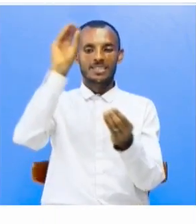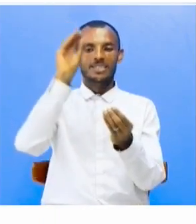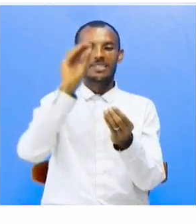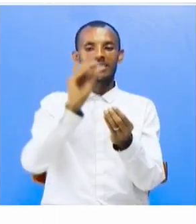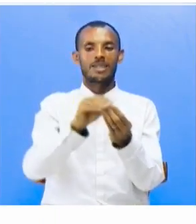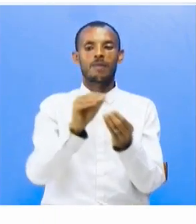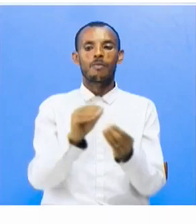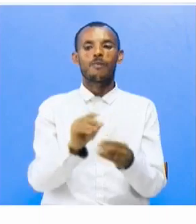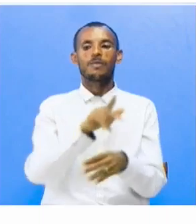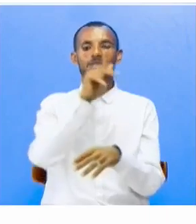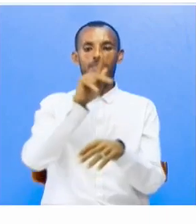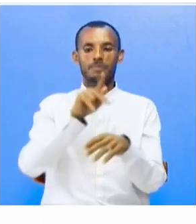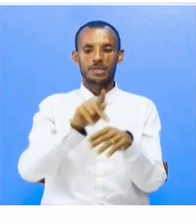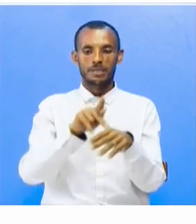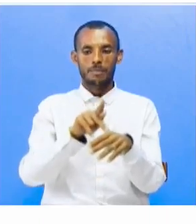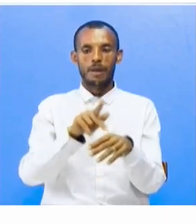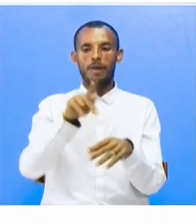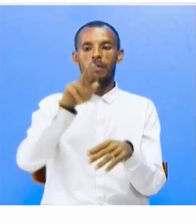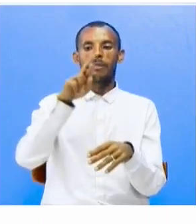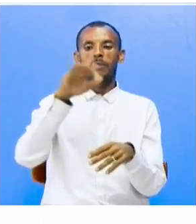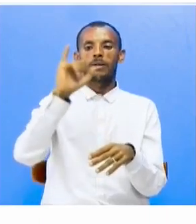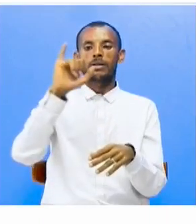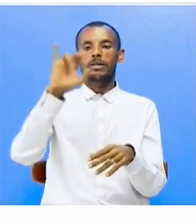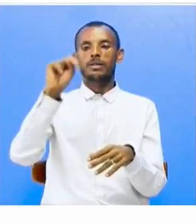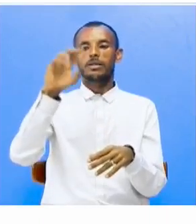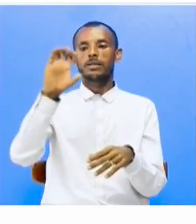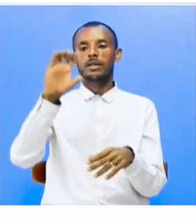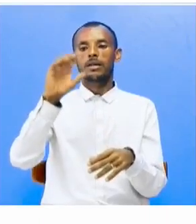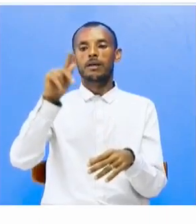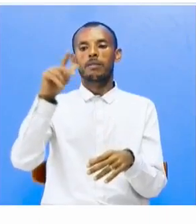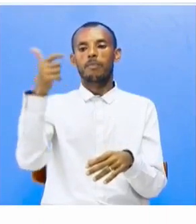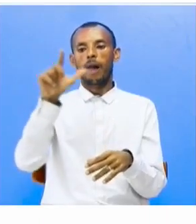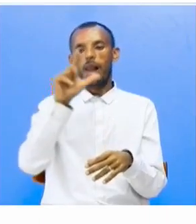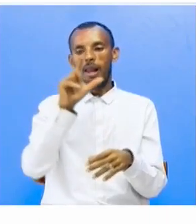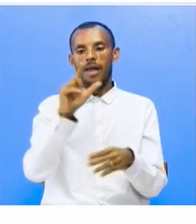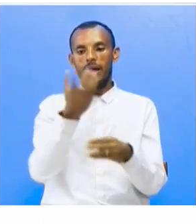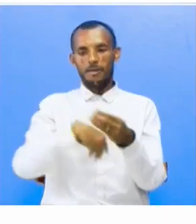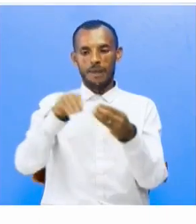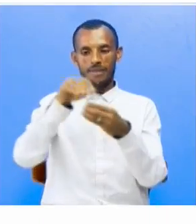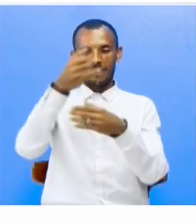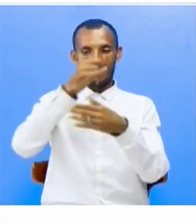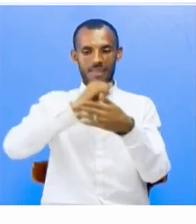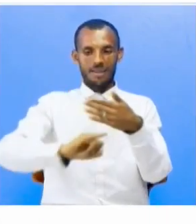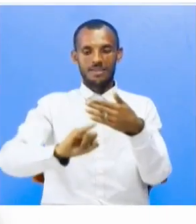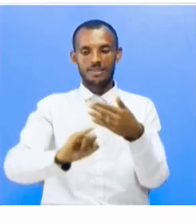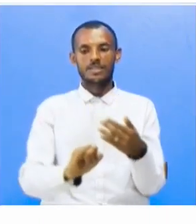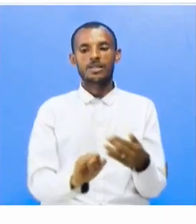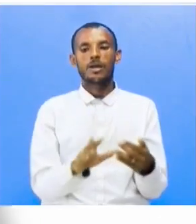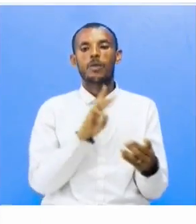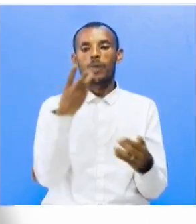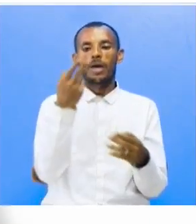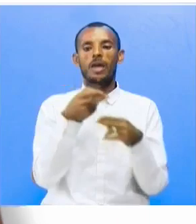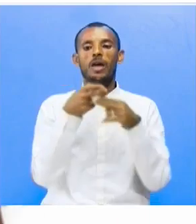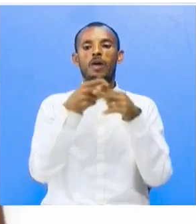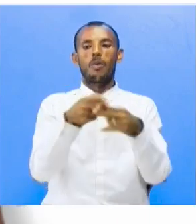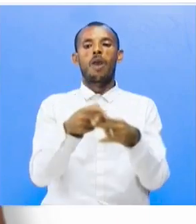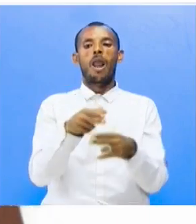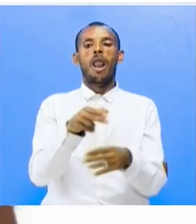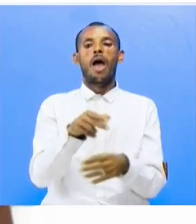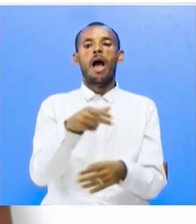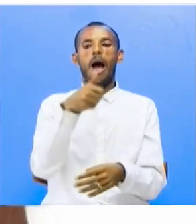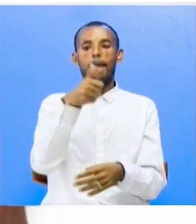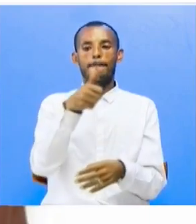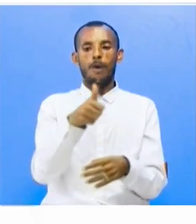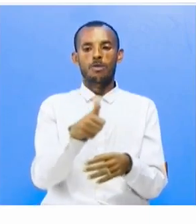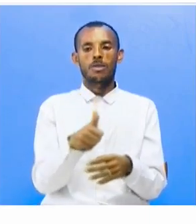the principal or the money you invested plus interest together. We call this amount. So amount